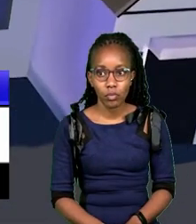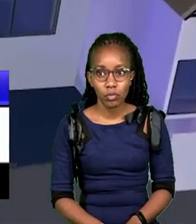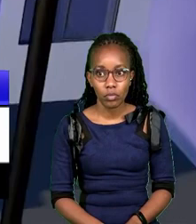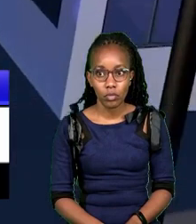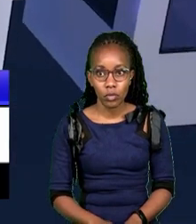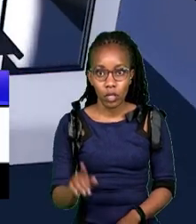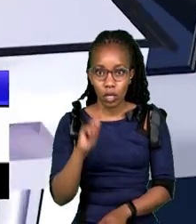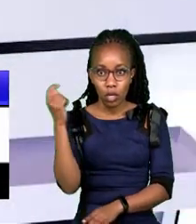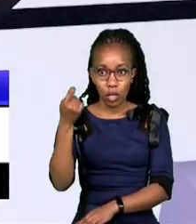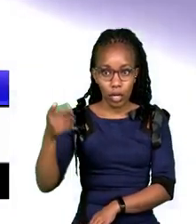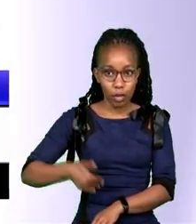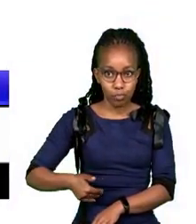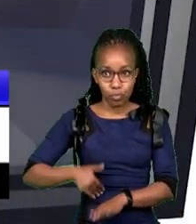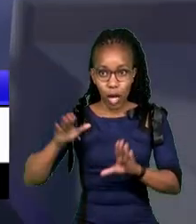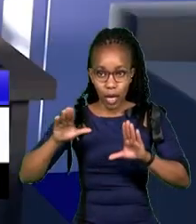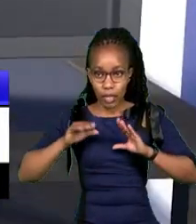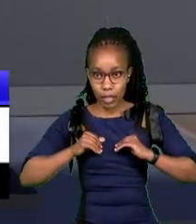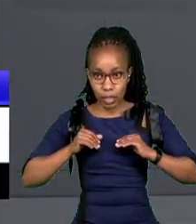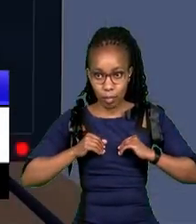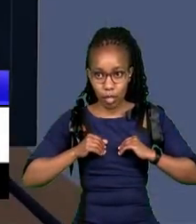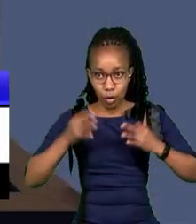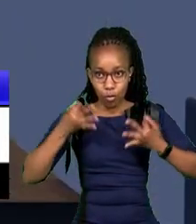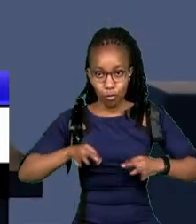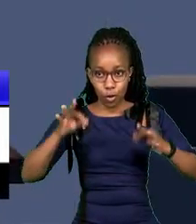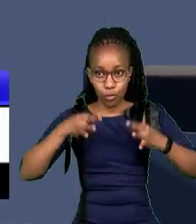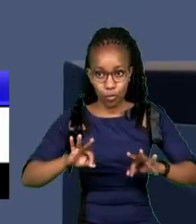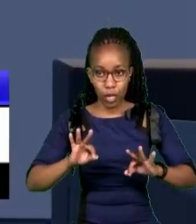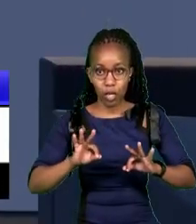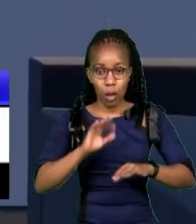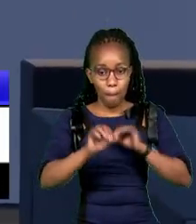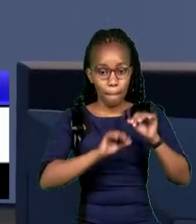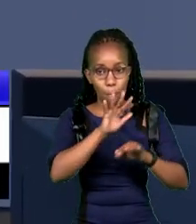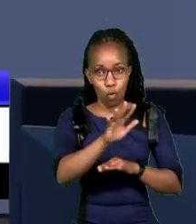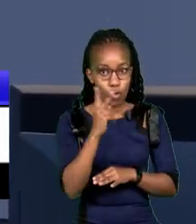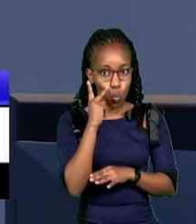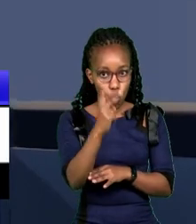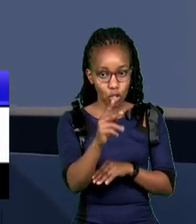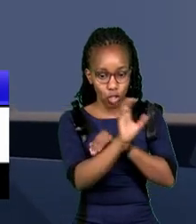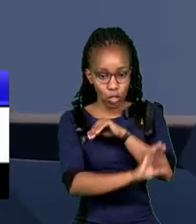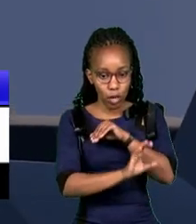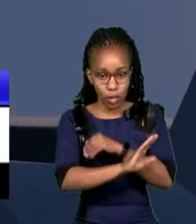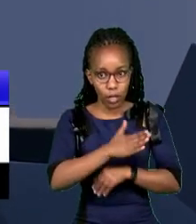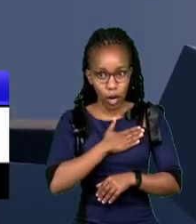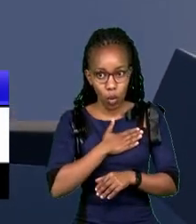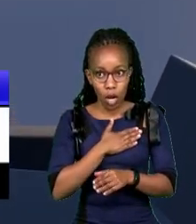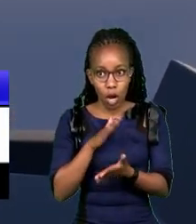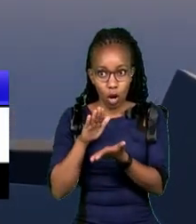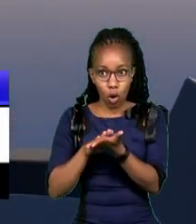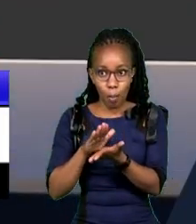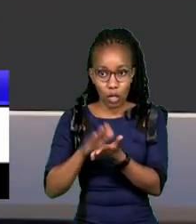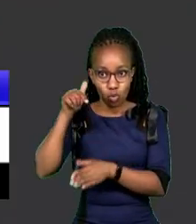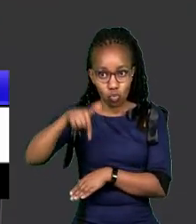Kenyan youth have welcomed the move by Netflix to offer free Netflix streaming services in the country. In a statement released on